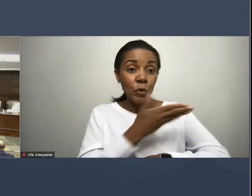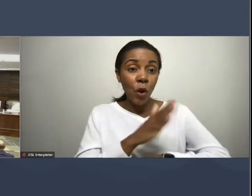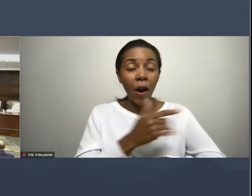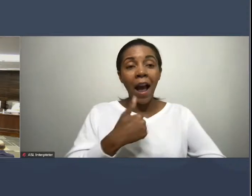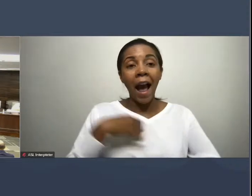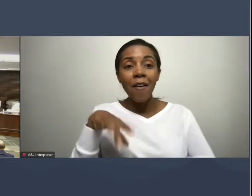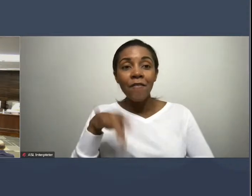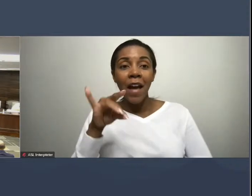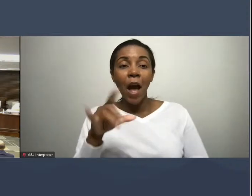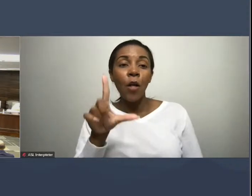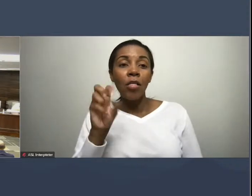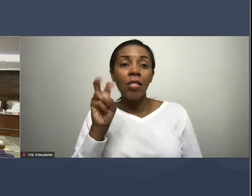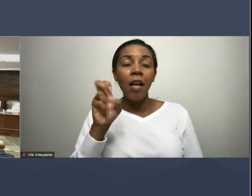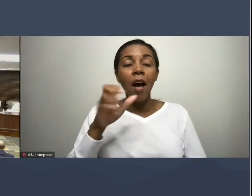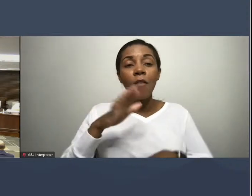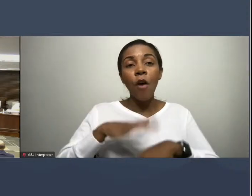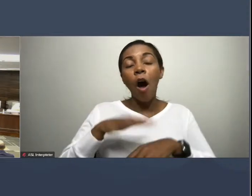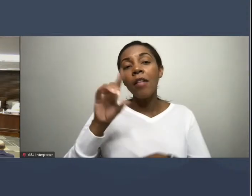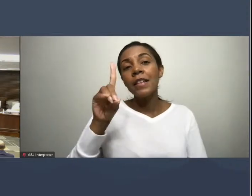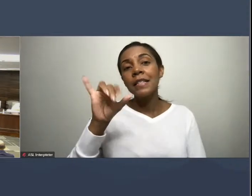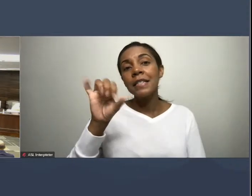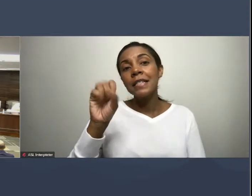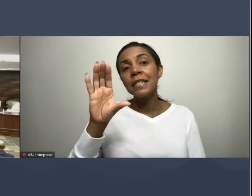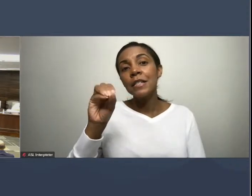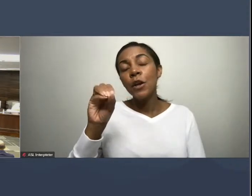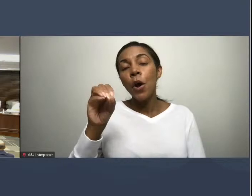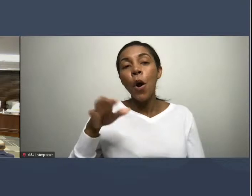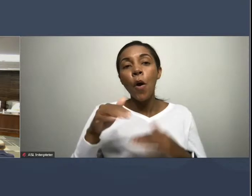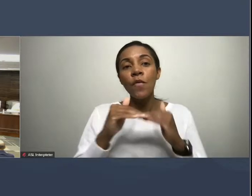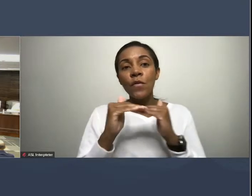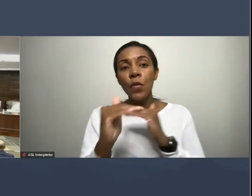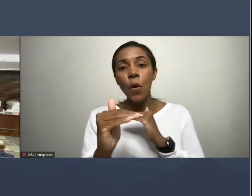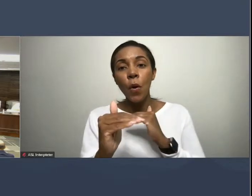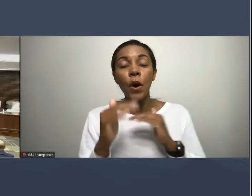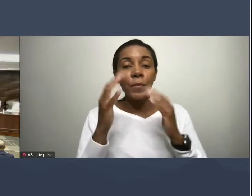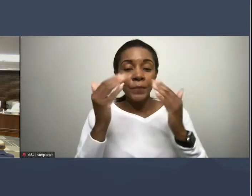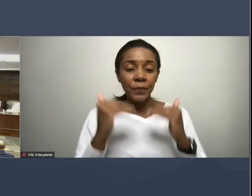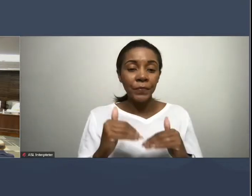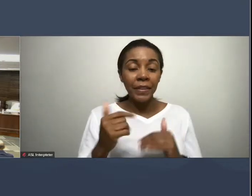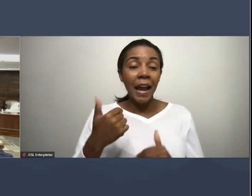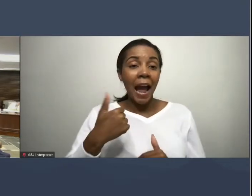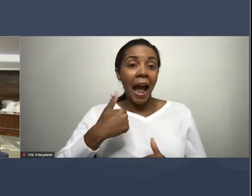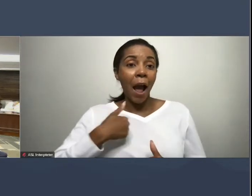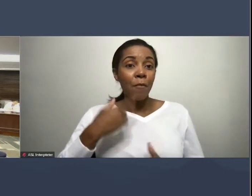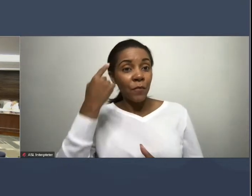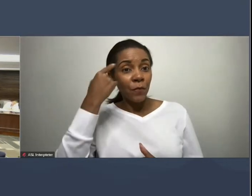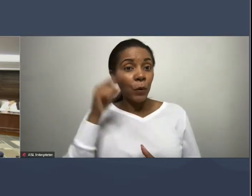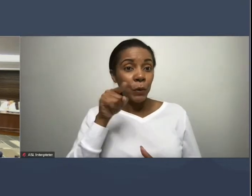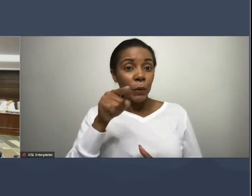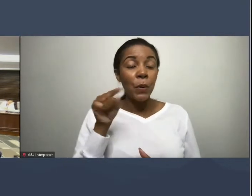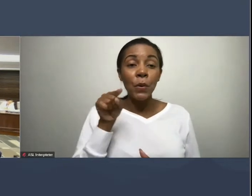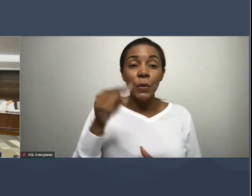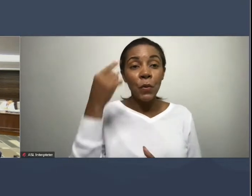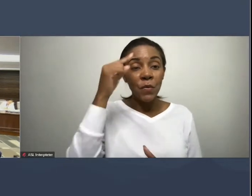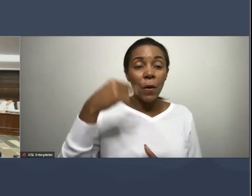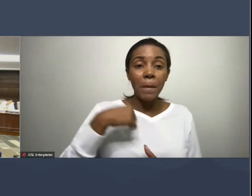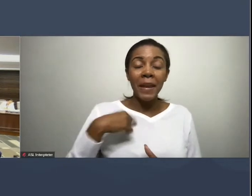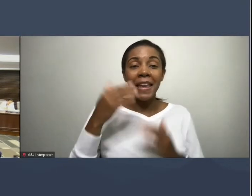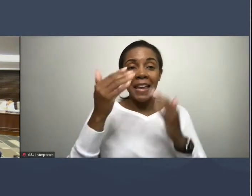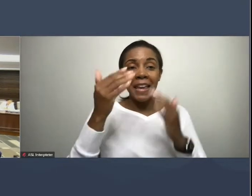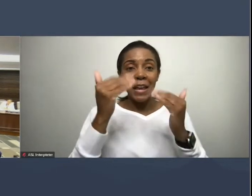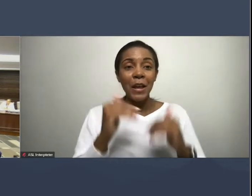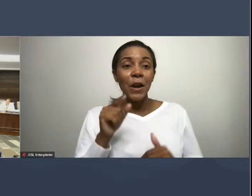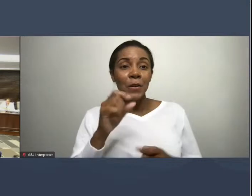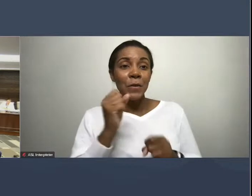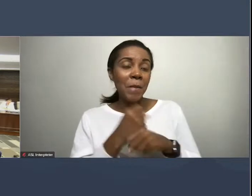Floor. Love Maze, Explain It to Her Mama, I'm for you and you for me. You make the sun shine and